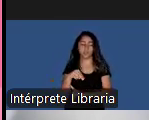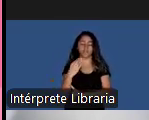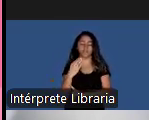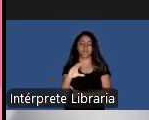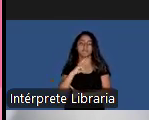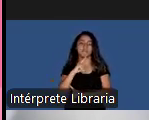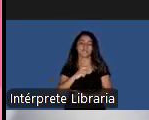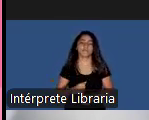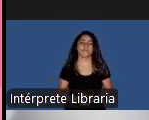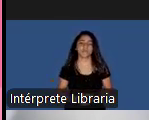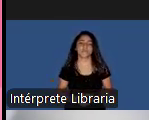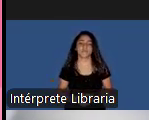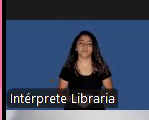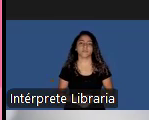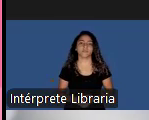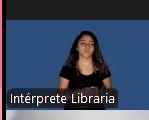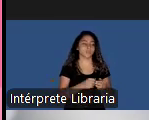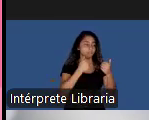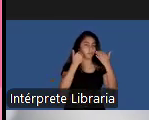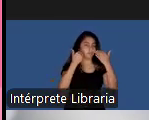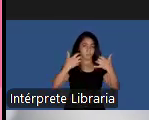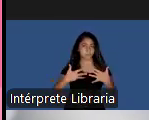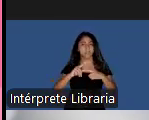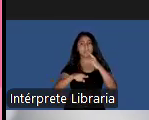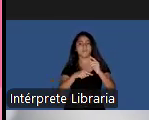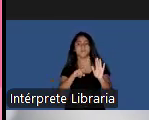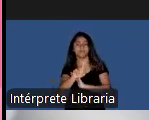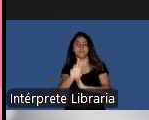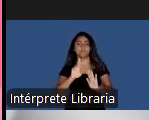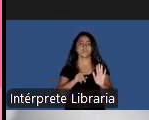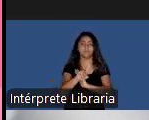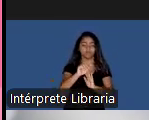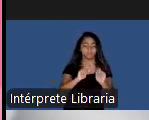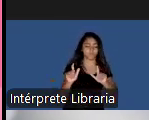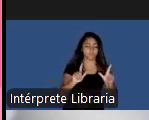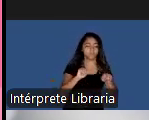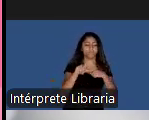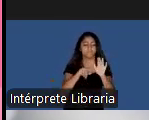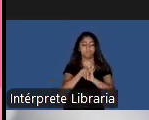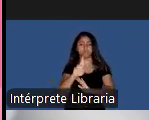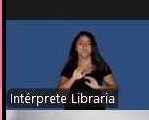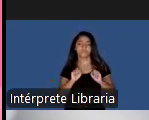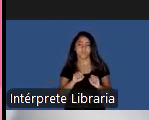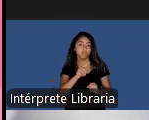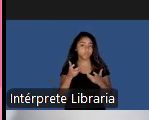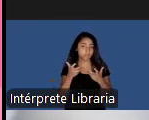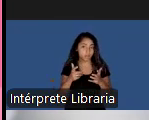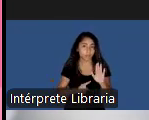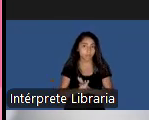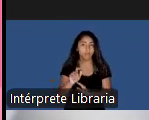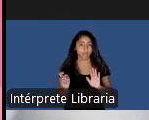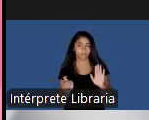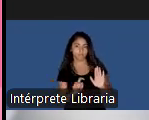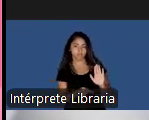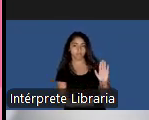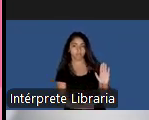portal. After the presentation, we will open up for questions and answers. For those who would like to ask a question, simply click on the raise